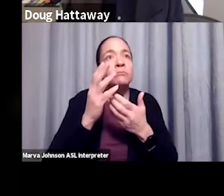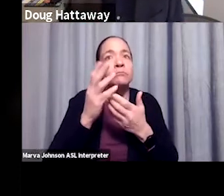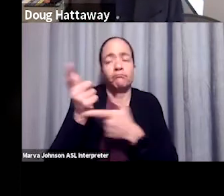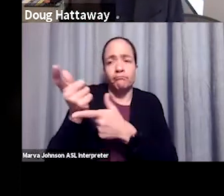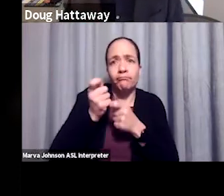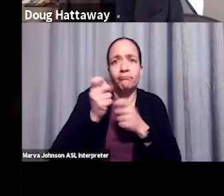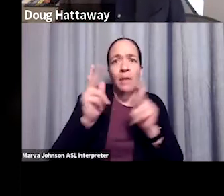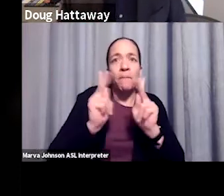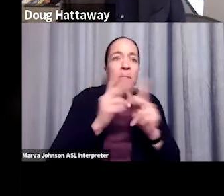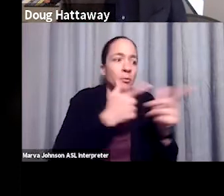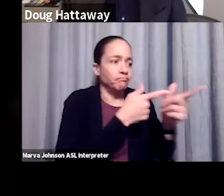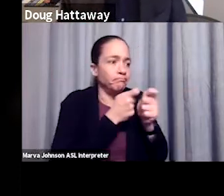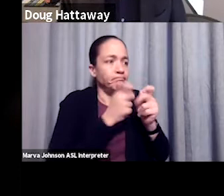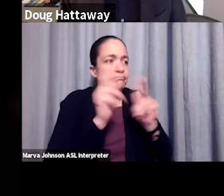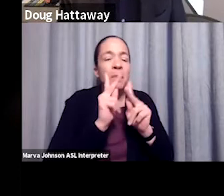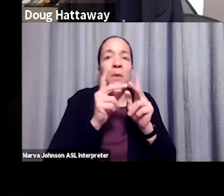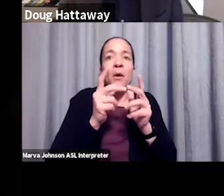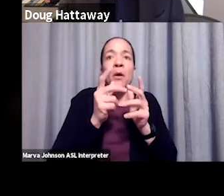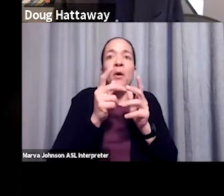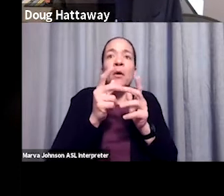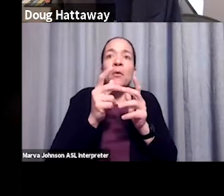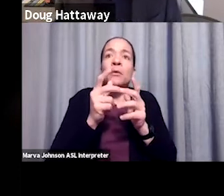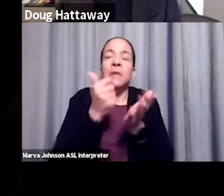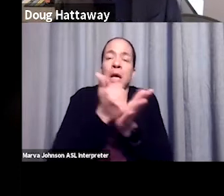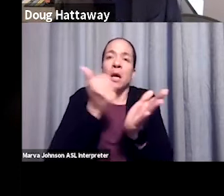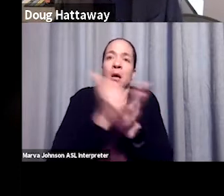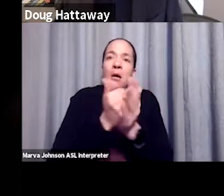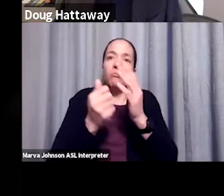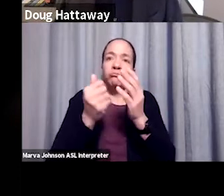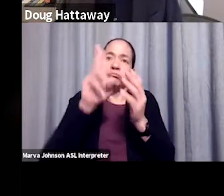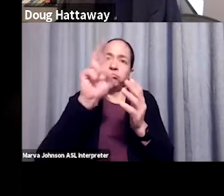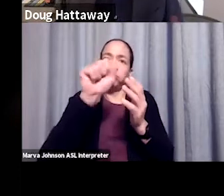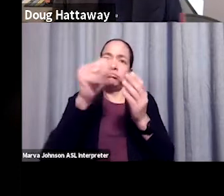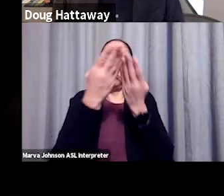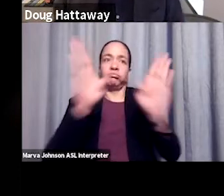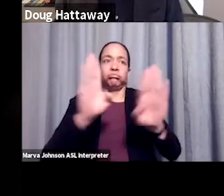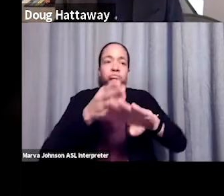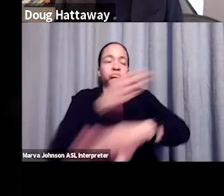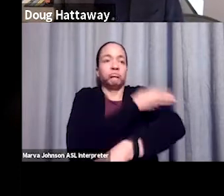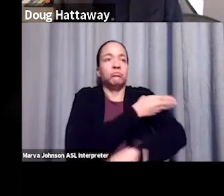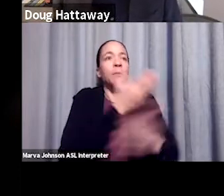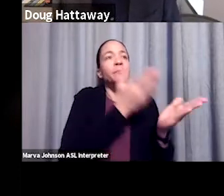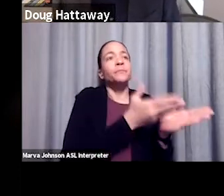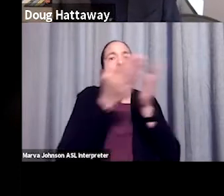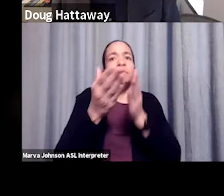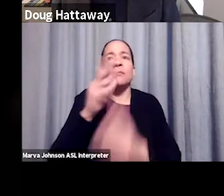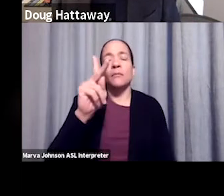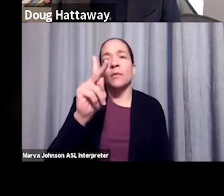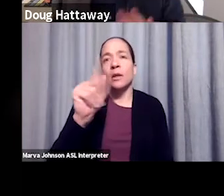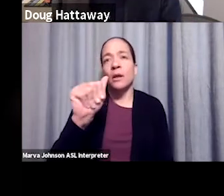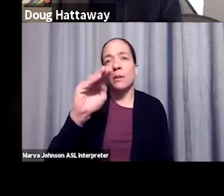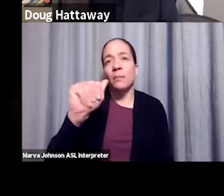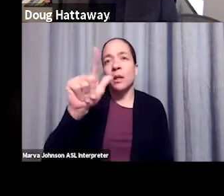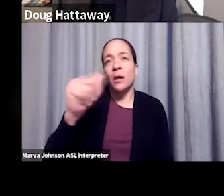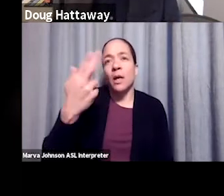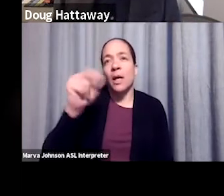the country forward. And Kamala Harris is such an inspiration as an aspirational figure. Let's talk about, we're